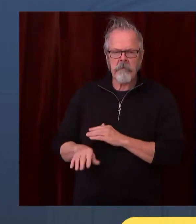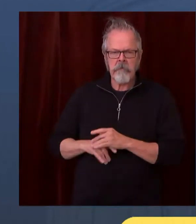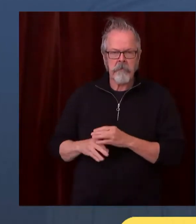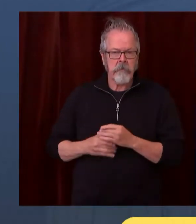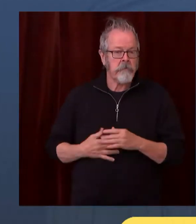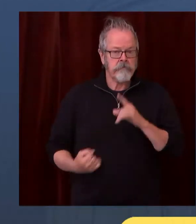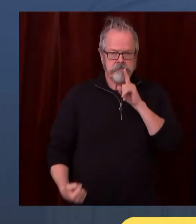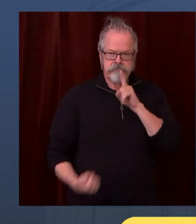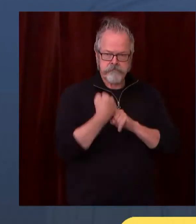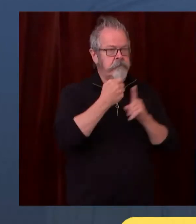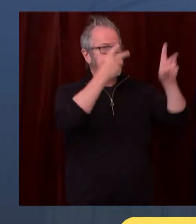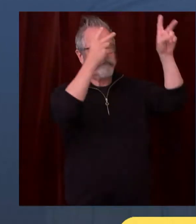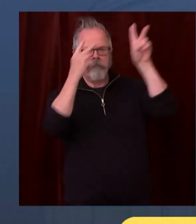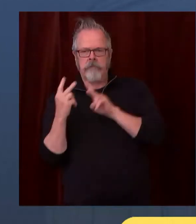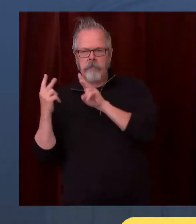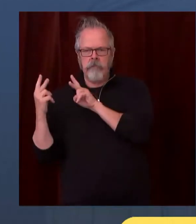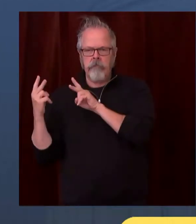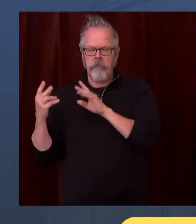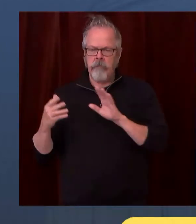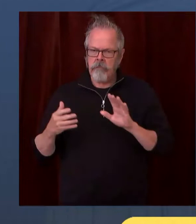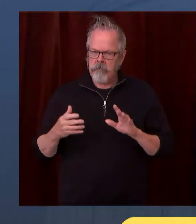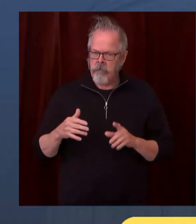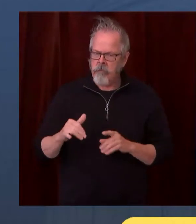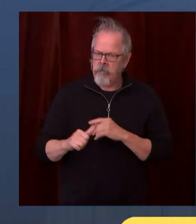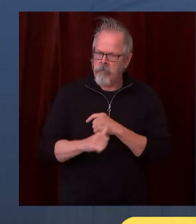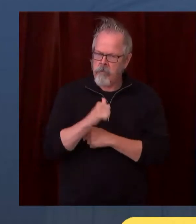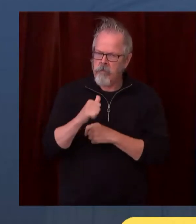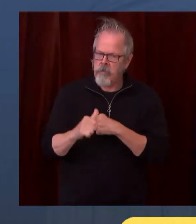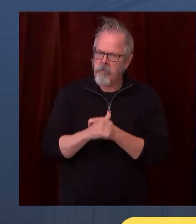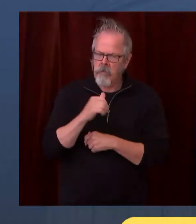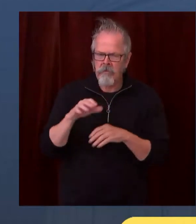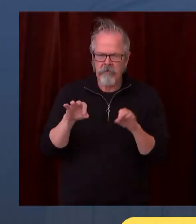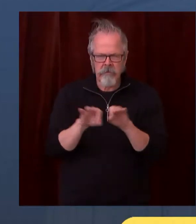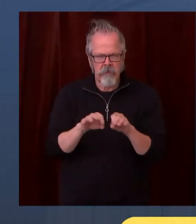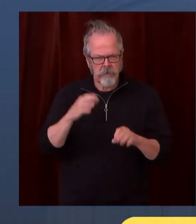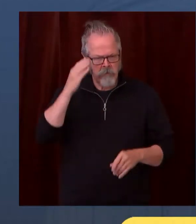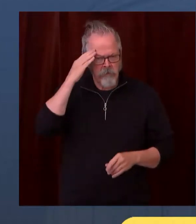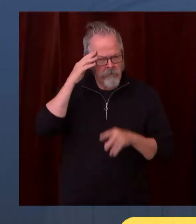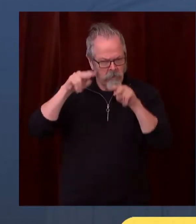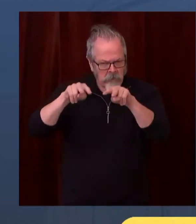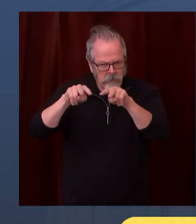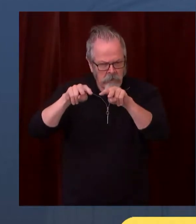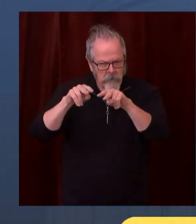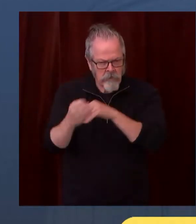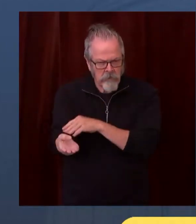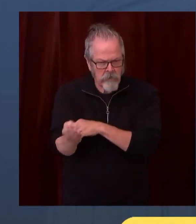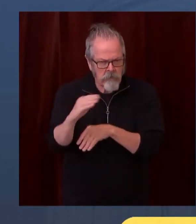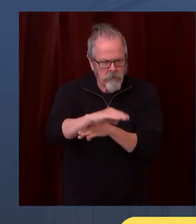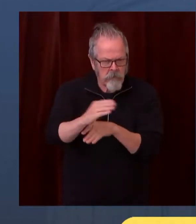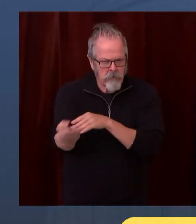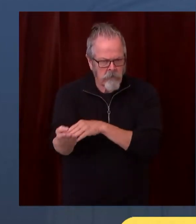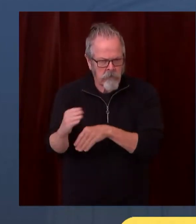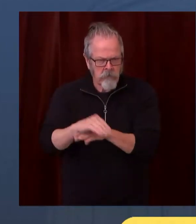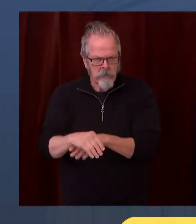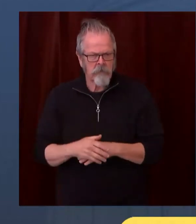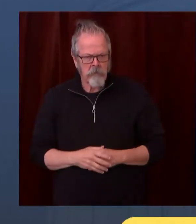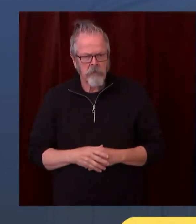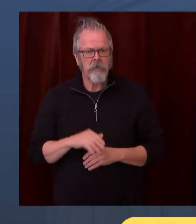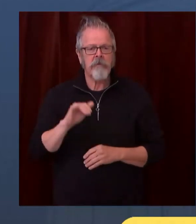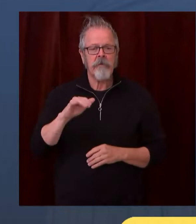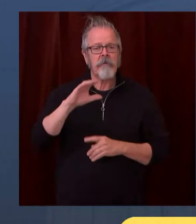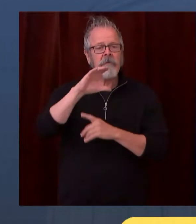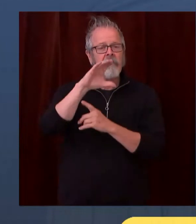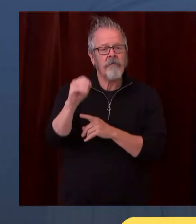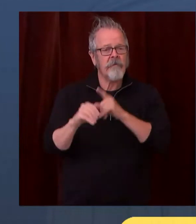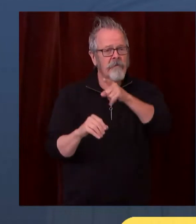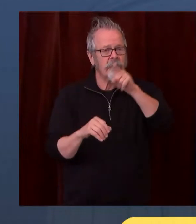also, under this rule, have to guarantee employees rapid access to emergency medical services, including access to a phone for workers who